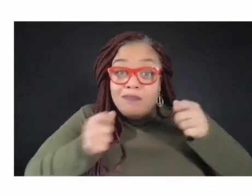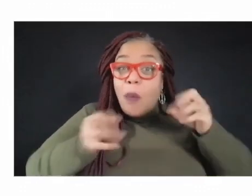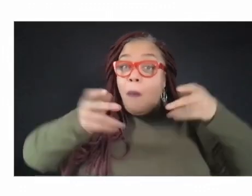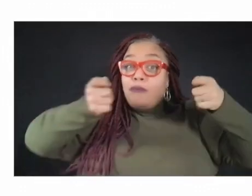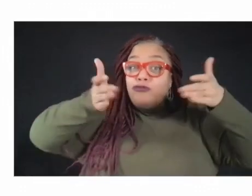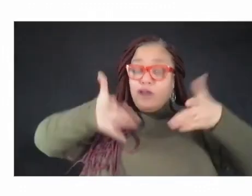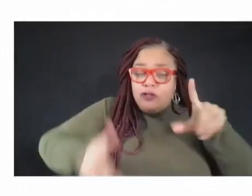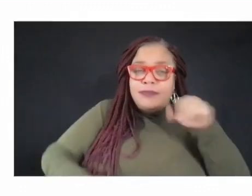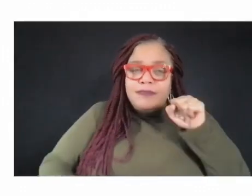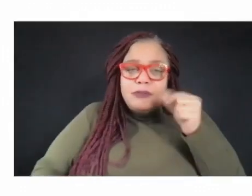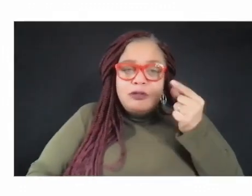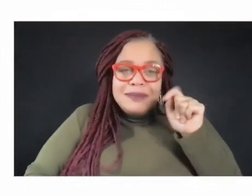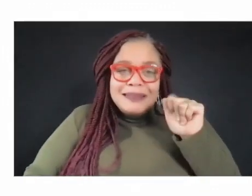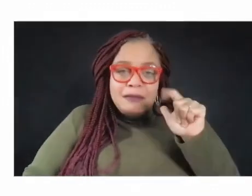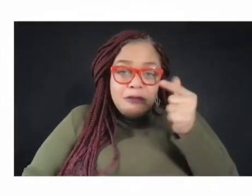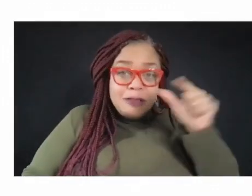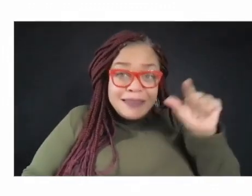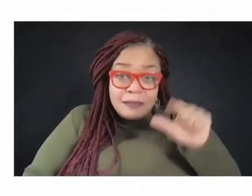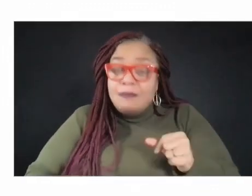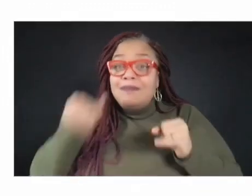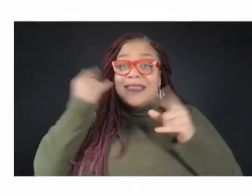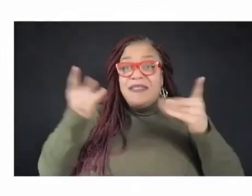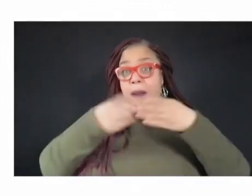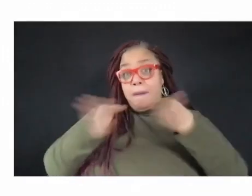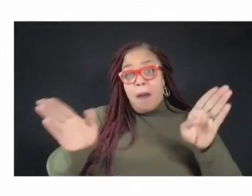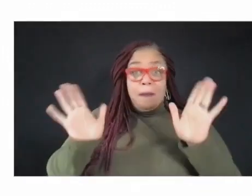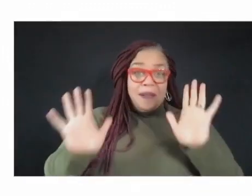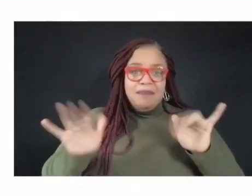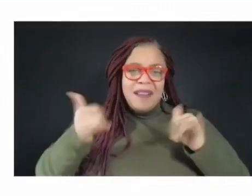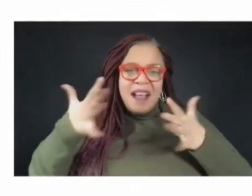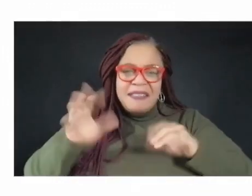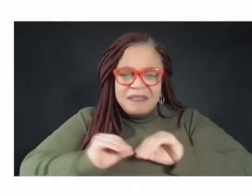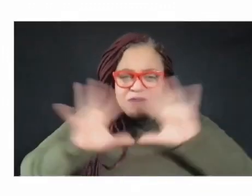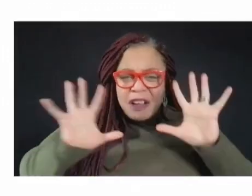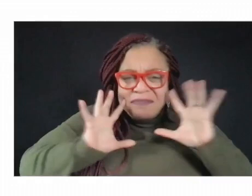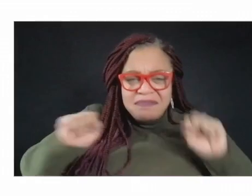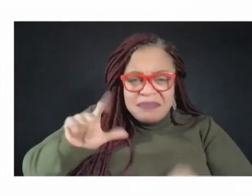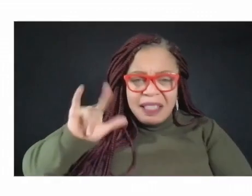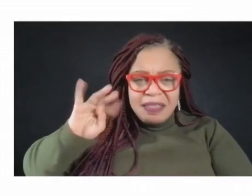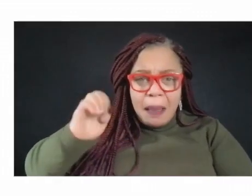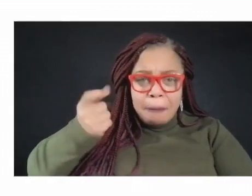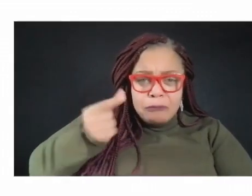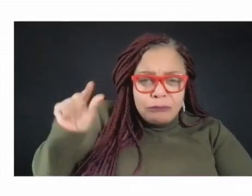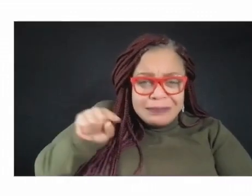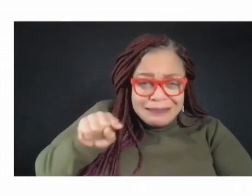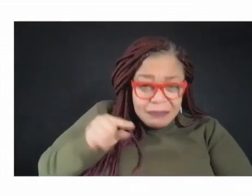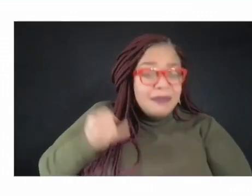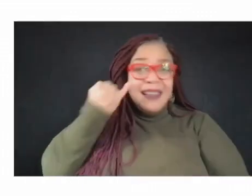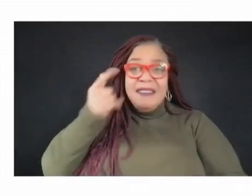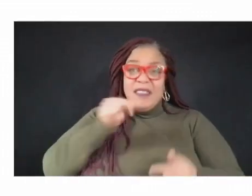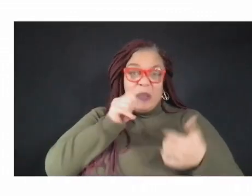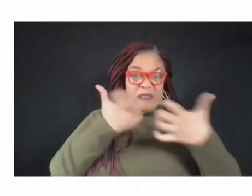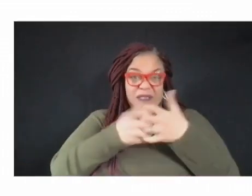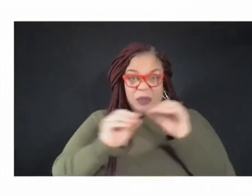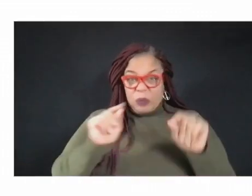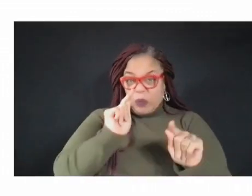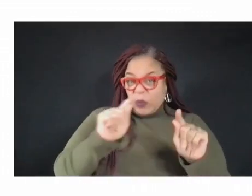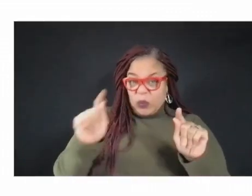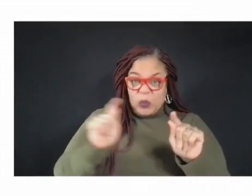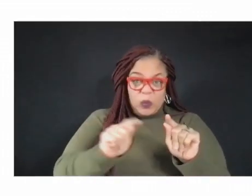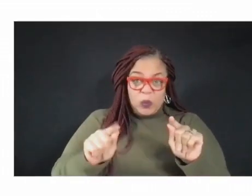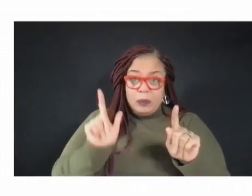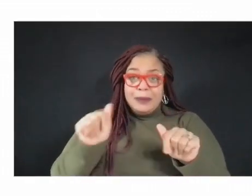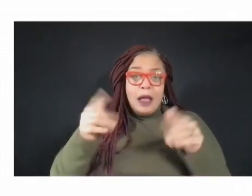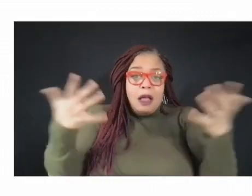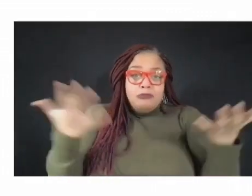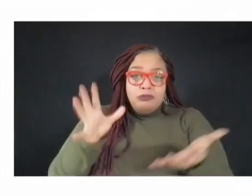green. And if you don't fit neatly into any of those categories, you can grab that sort of orangish, yellowish color,